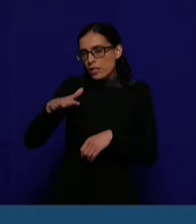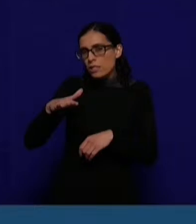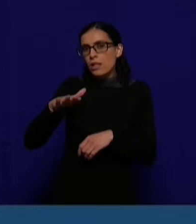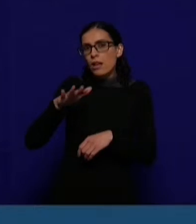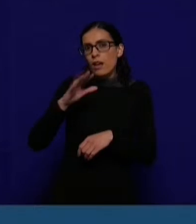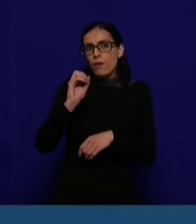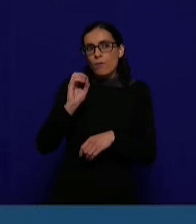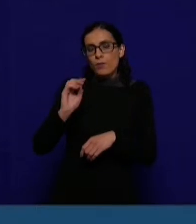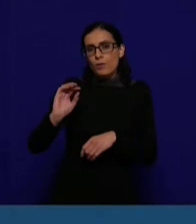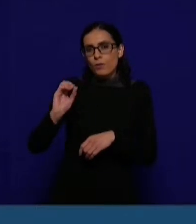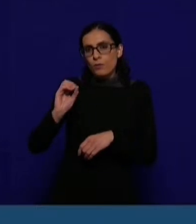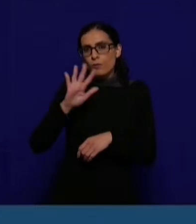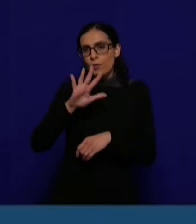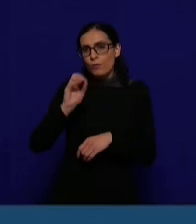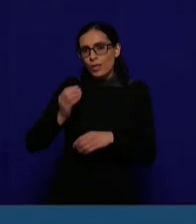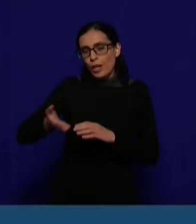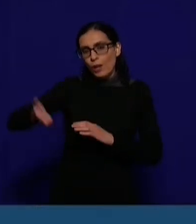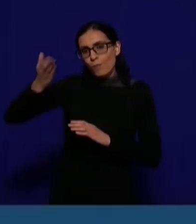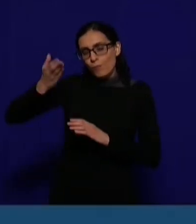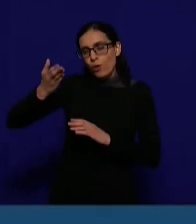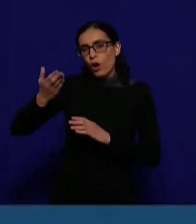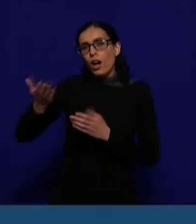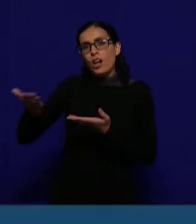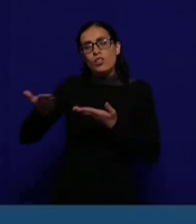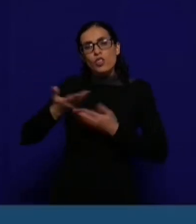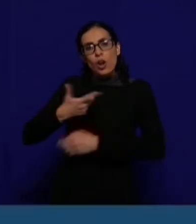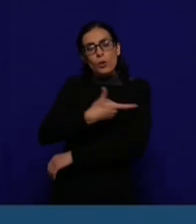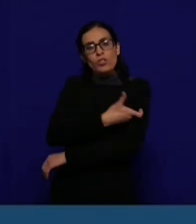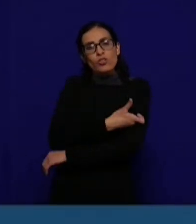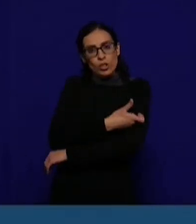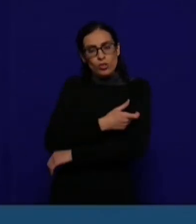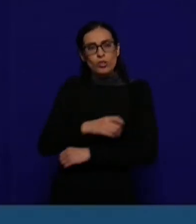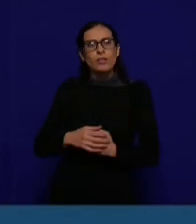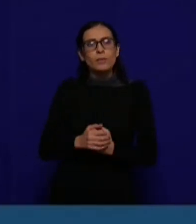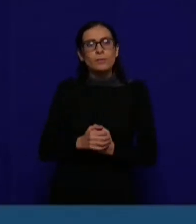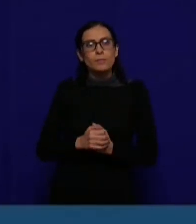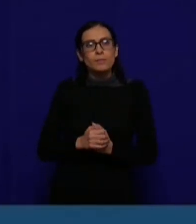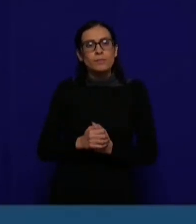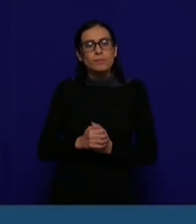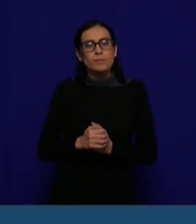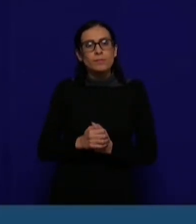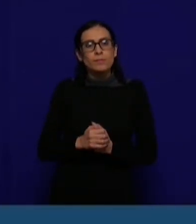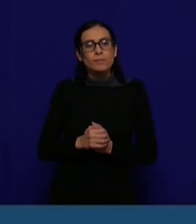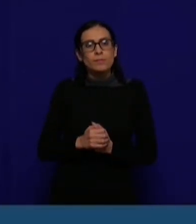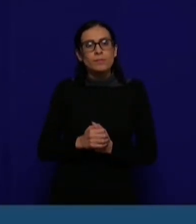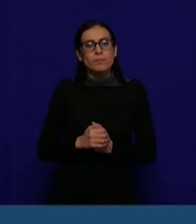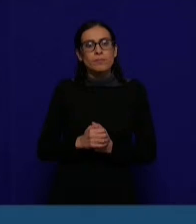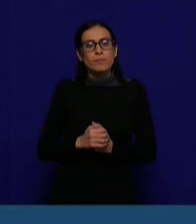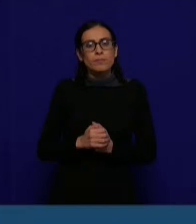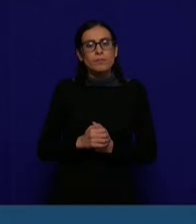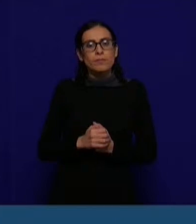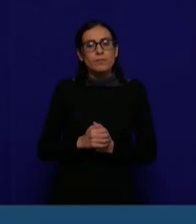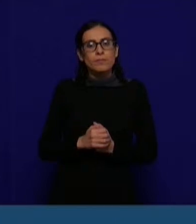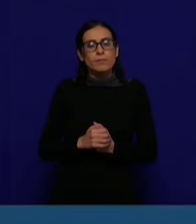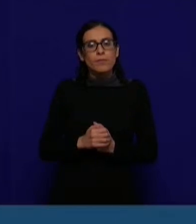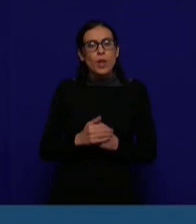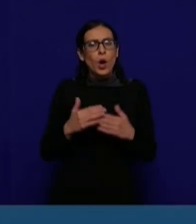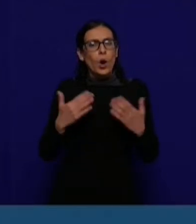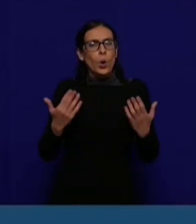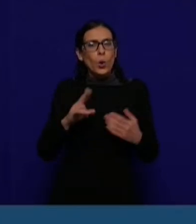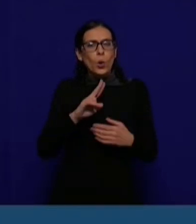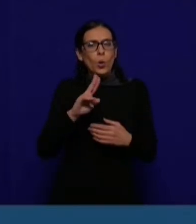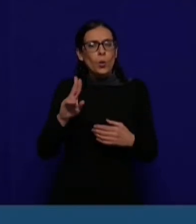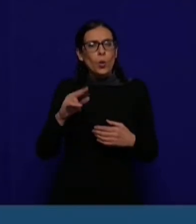people aged 40 and over can apply for their vaccination. However, there are still people over the age of 60 who have not received their letter yet. How can you explain